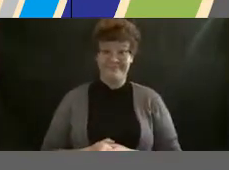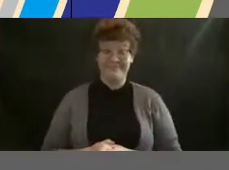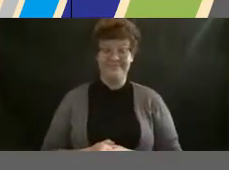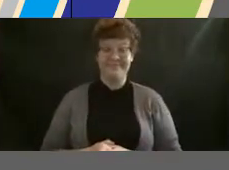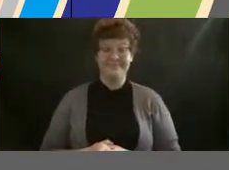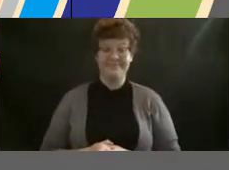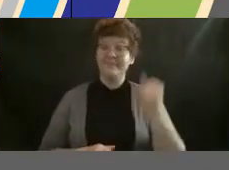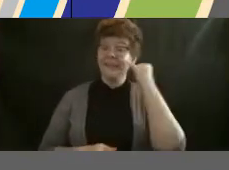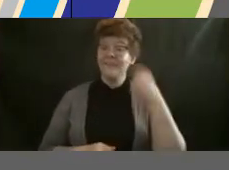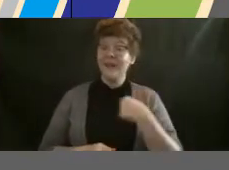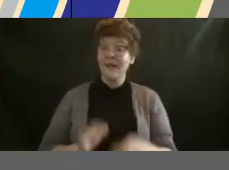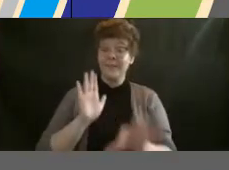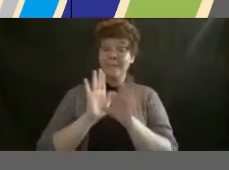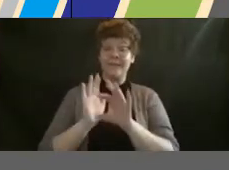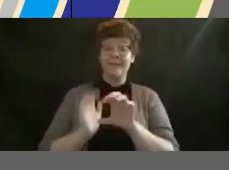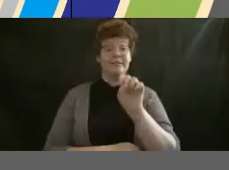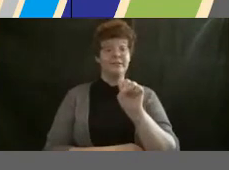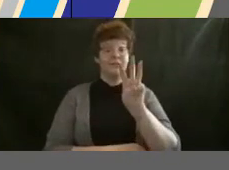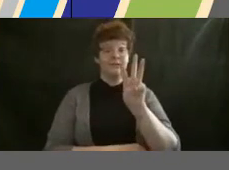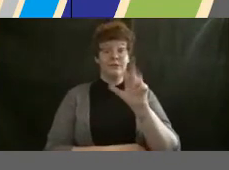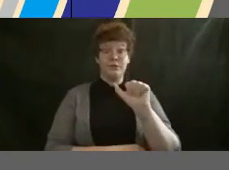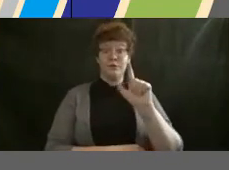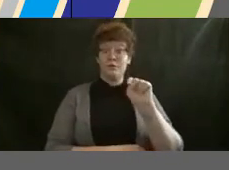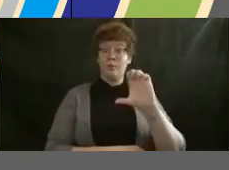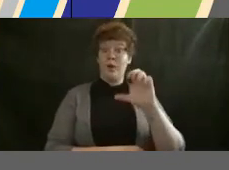the swatches panel, same thing, I can edit color from